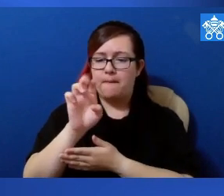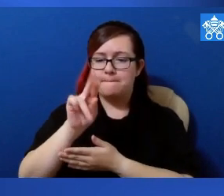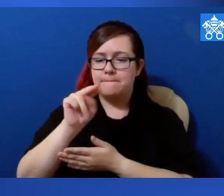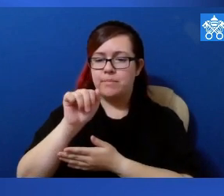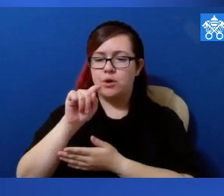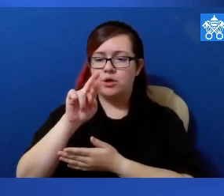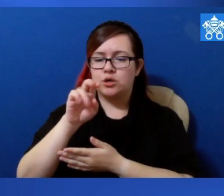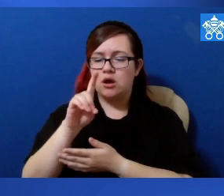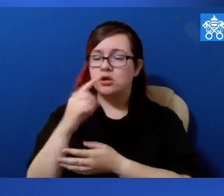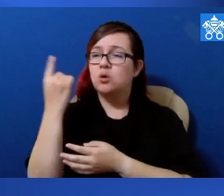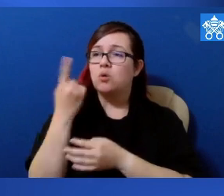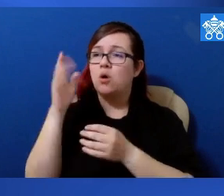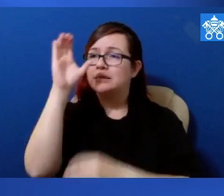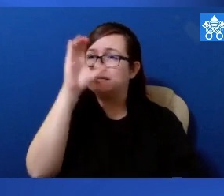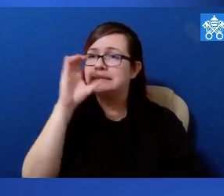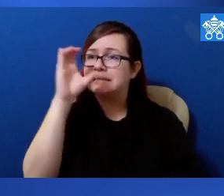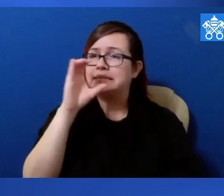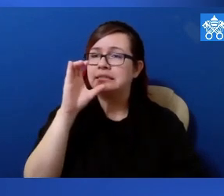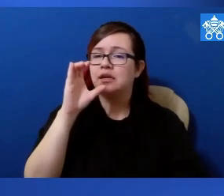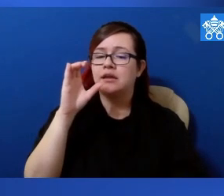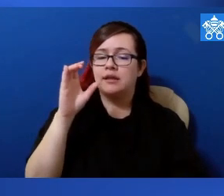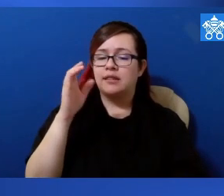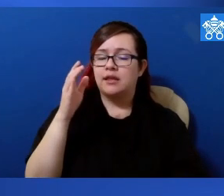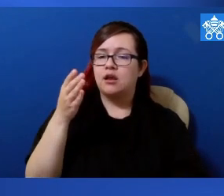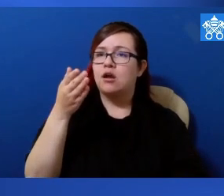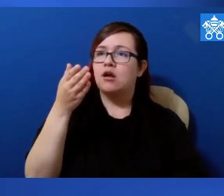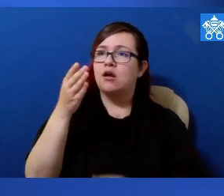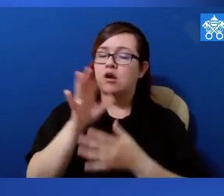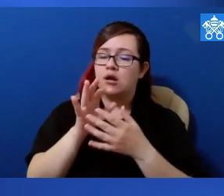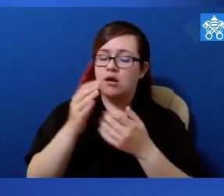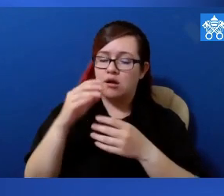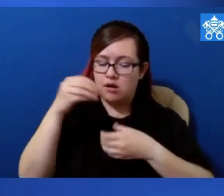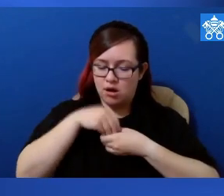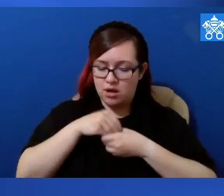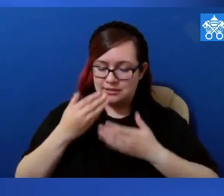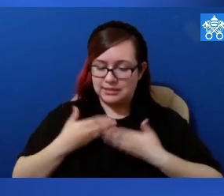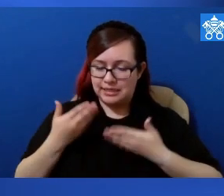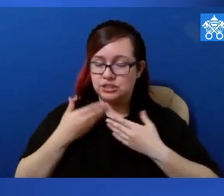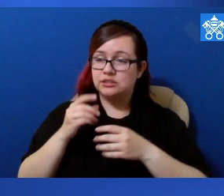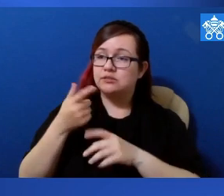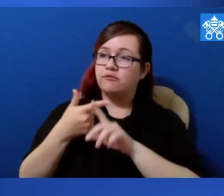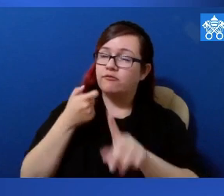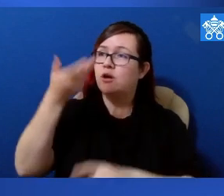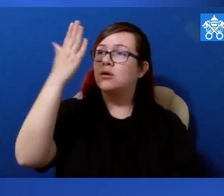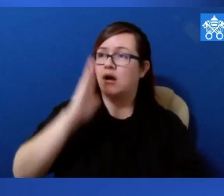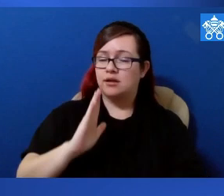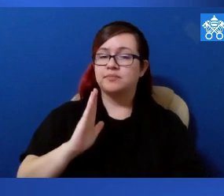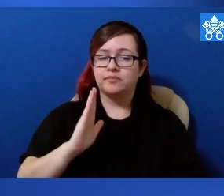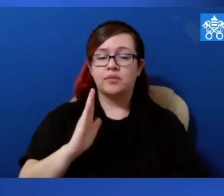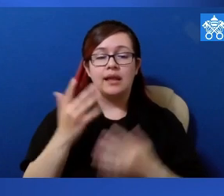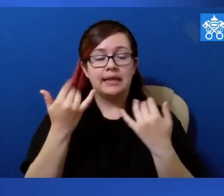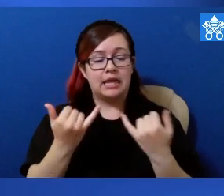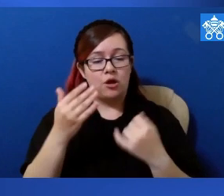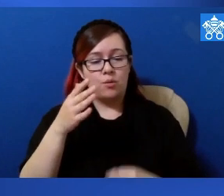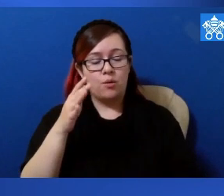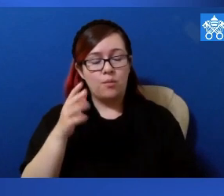urges us to seek the consolations of God and not the God of consolations. The Holy Father will